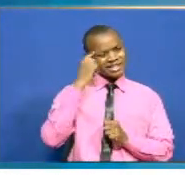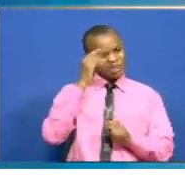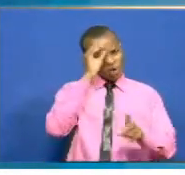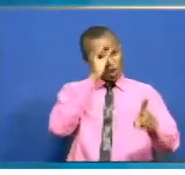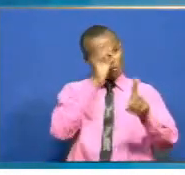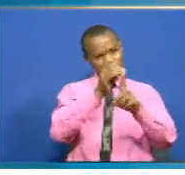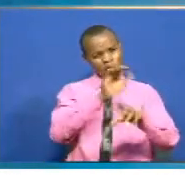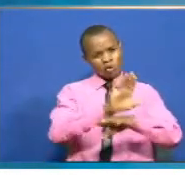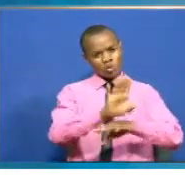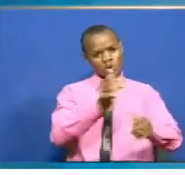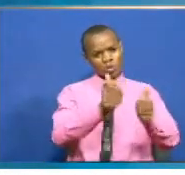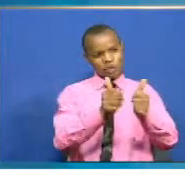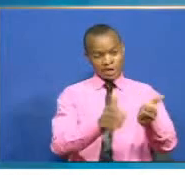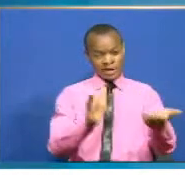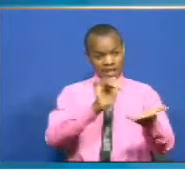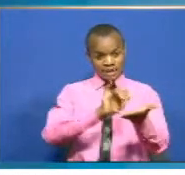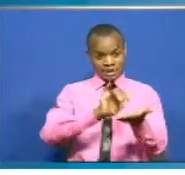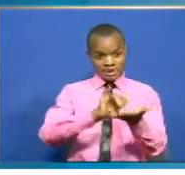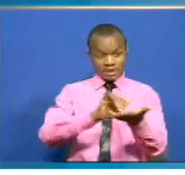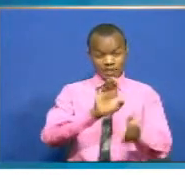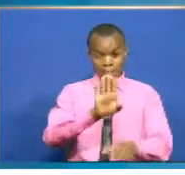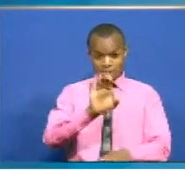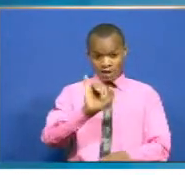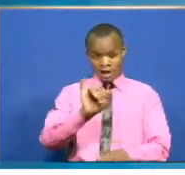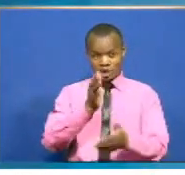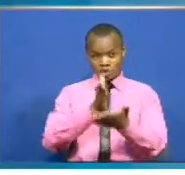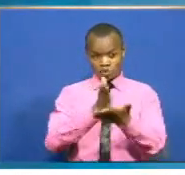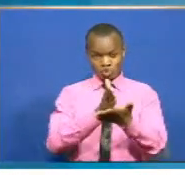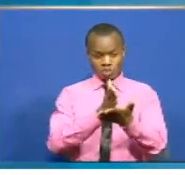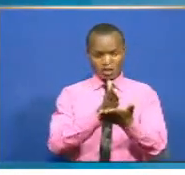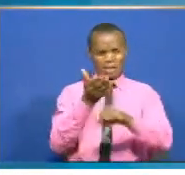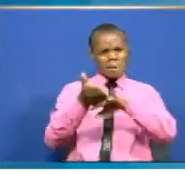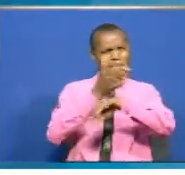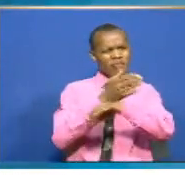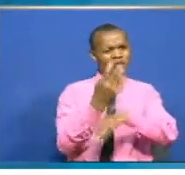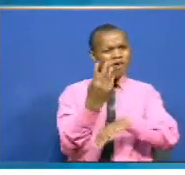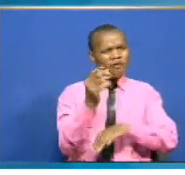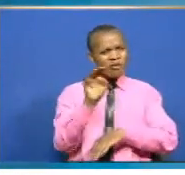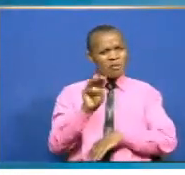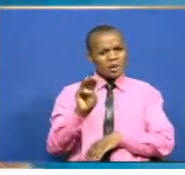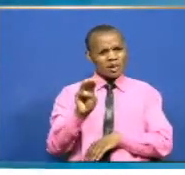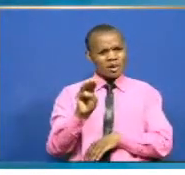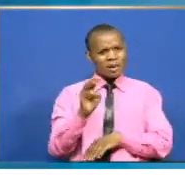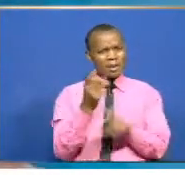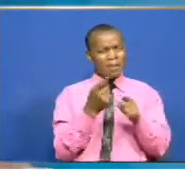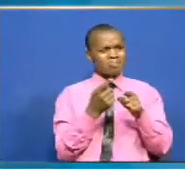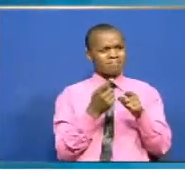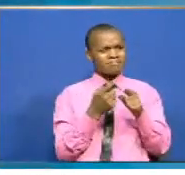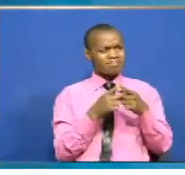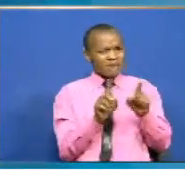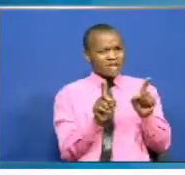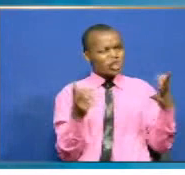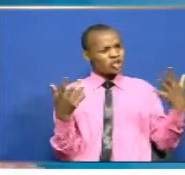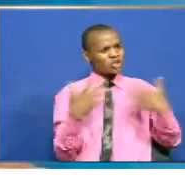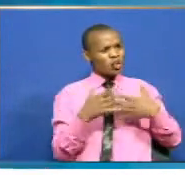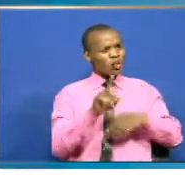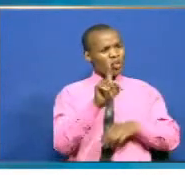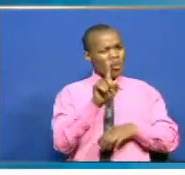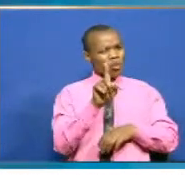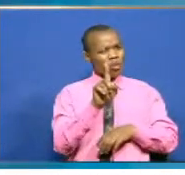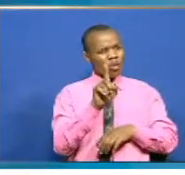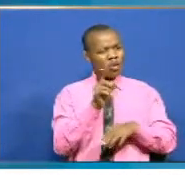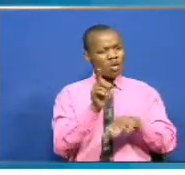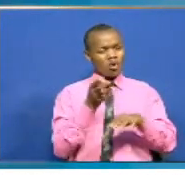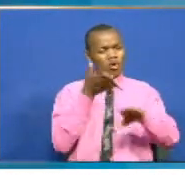that the task force submitted 4 million signatures, a whooping 3 million were disregarded. Does it send any message from where you sit? Well, I